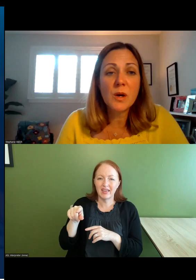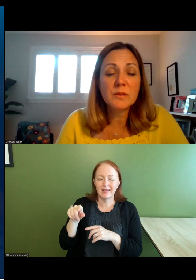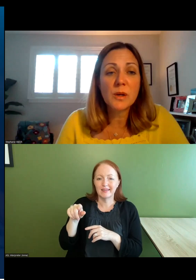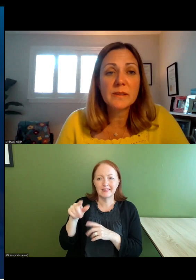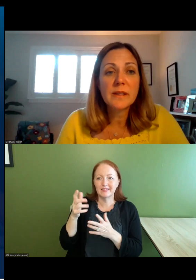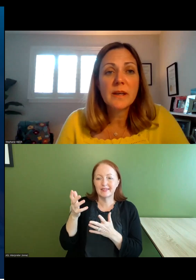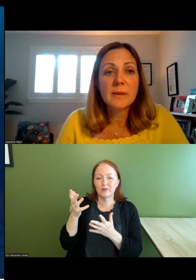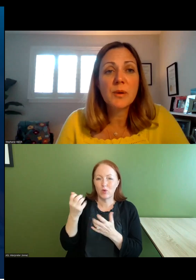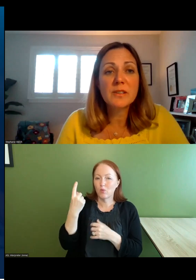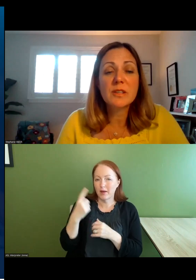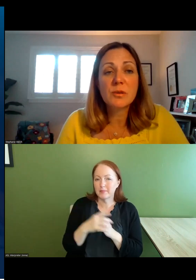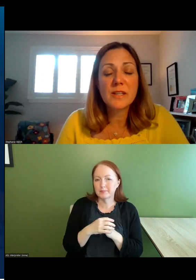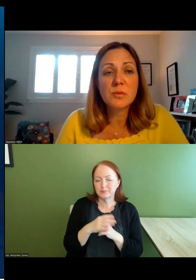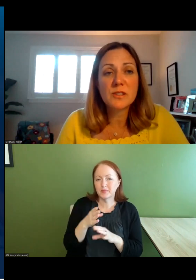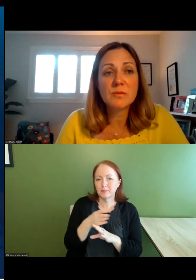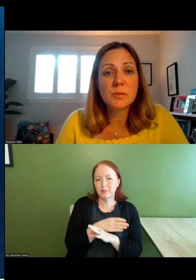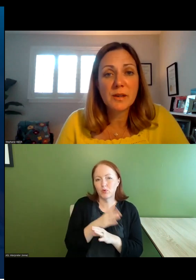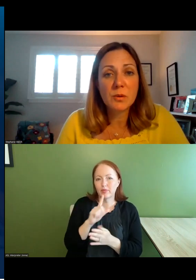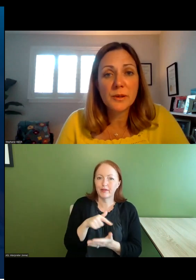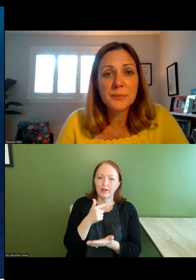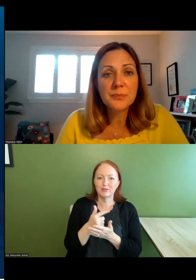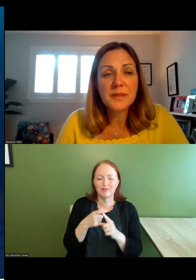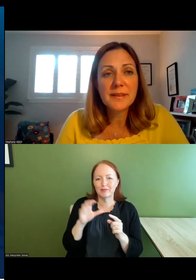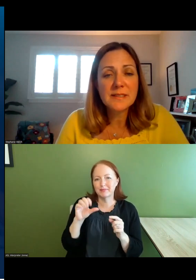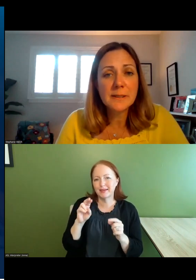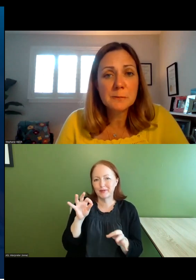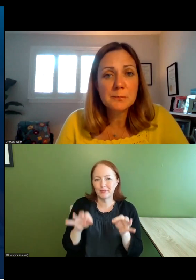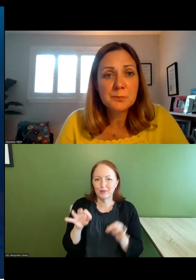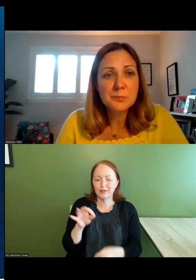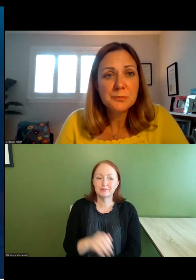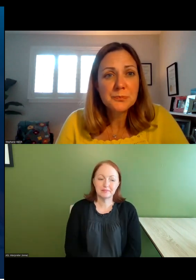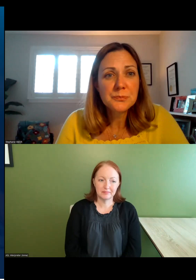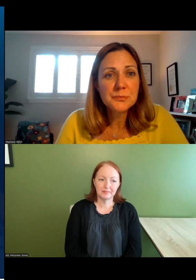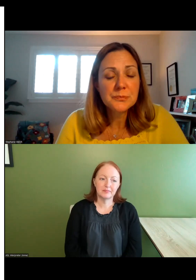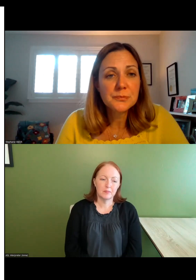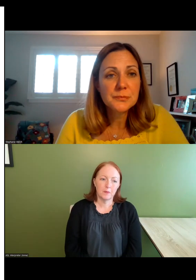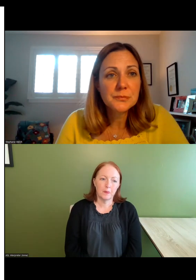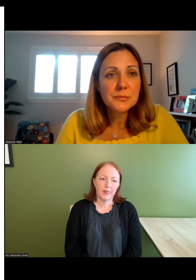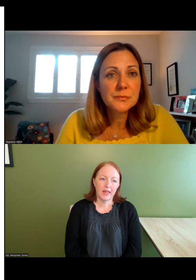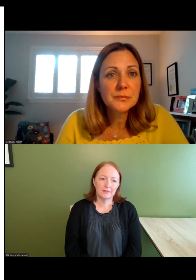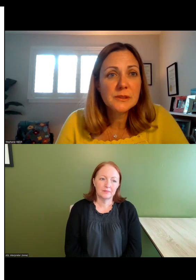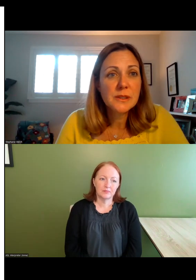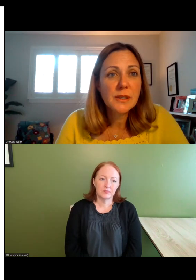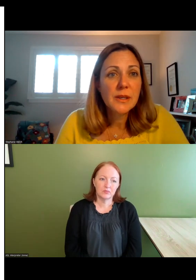wanted one prior to their graduation from care court. Next slide.